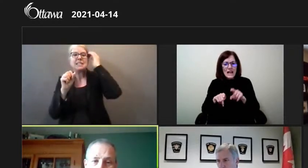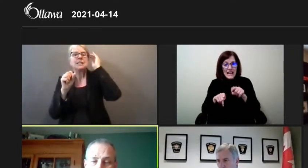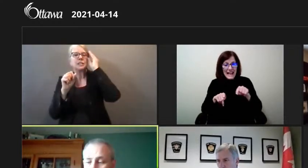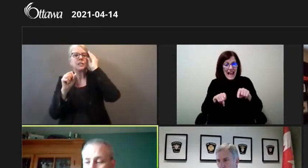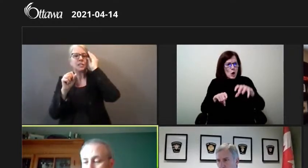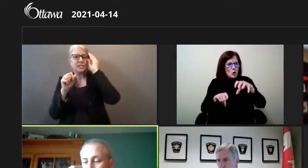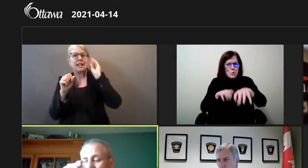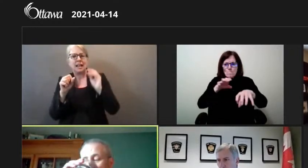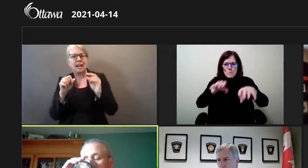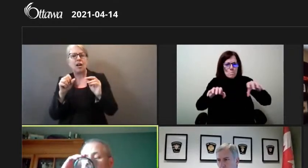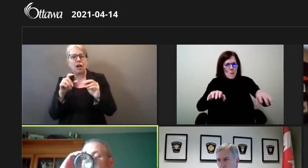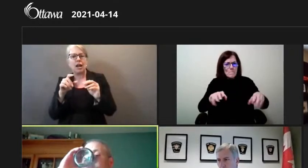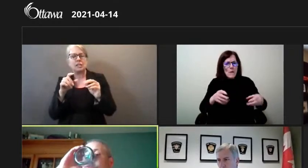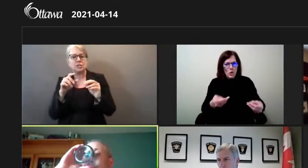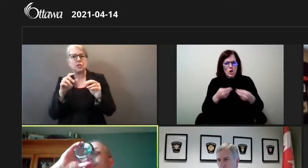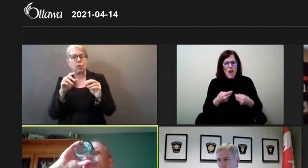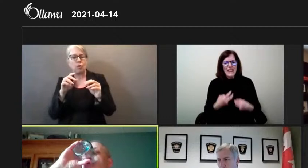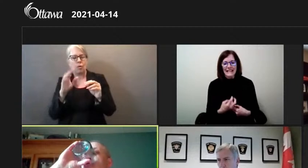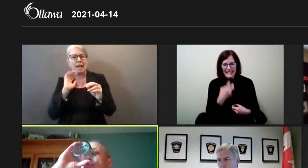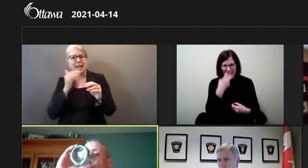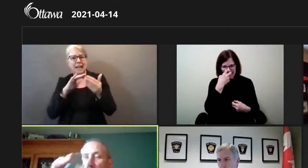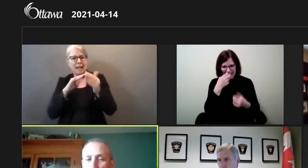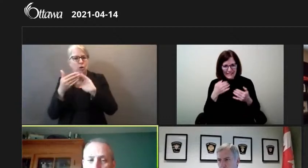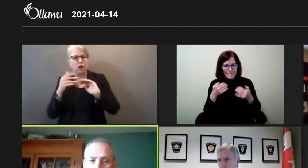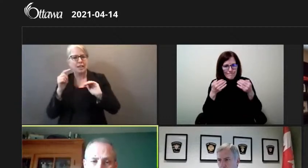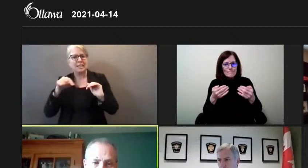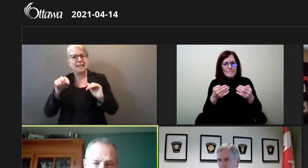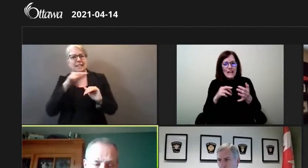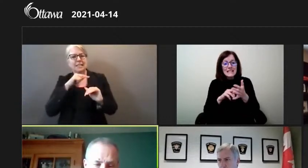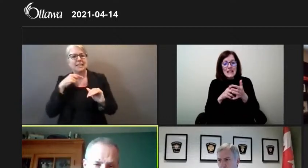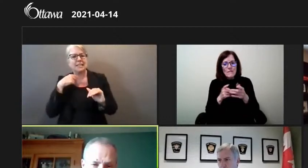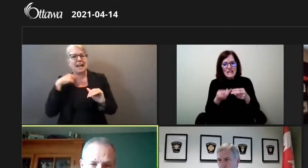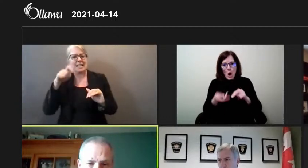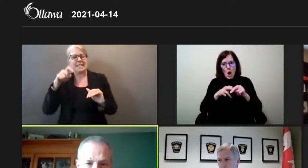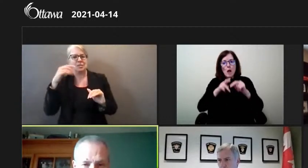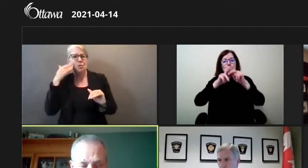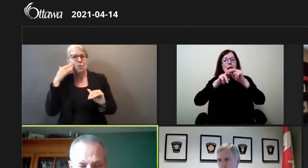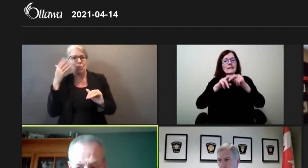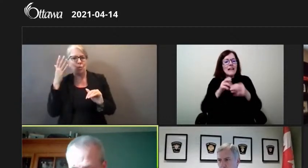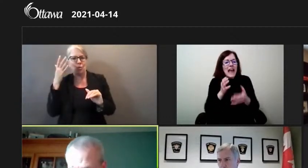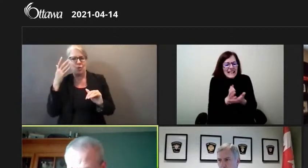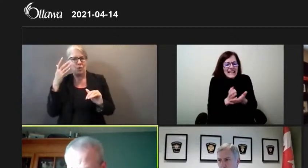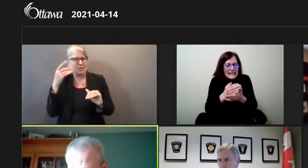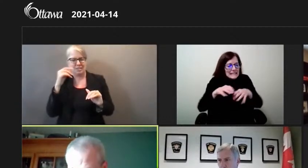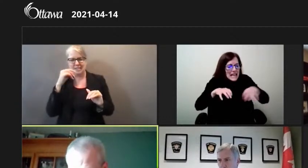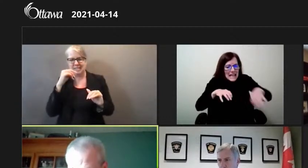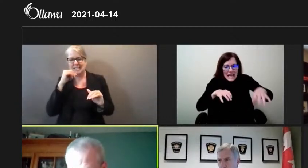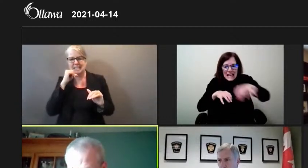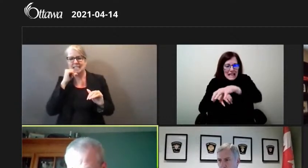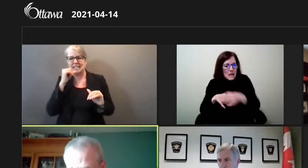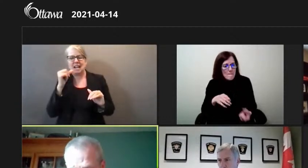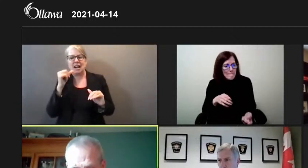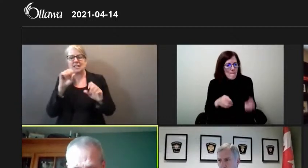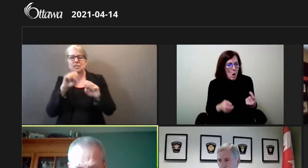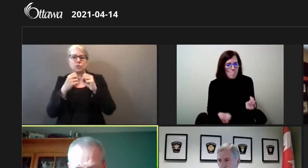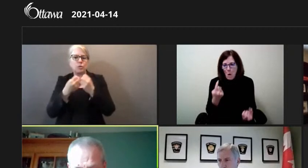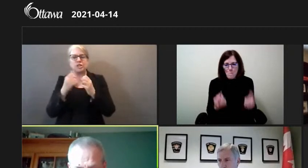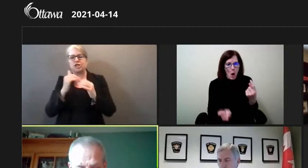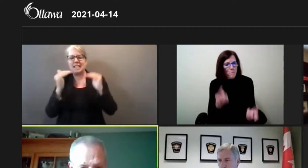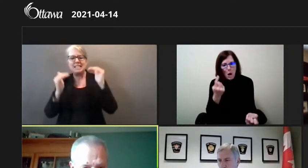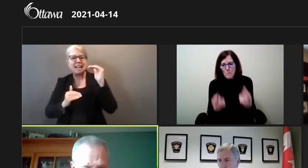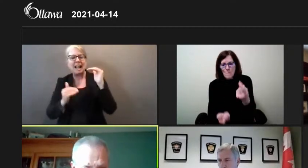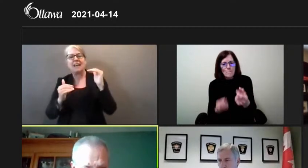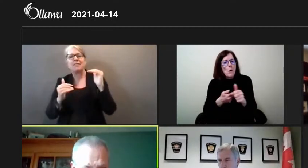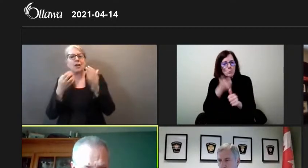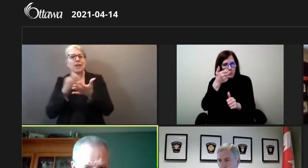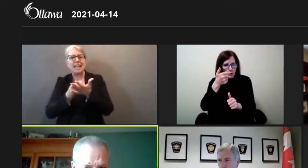COVID cases in the neighborhoods. So I need to know, because we're not socially or economically disadvantaged, but we